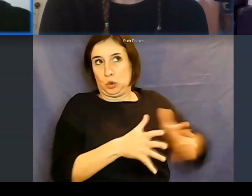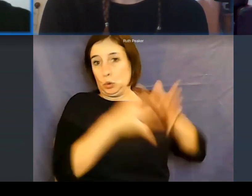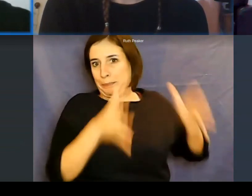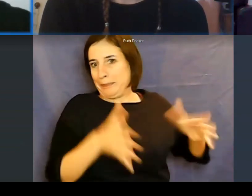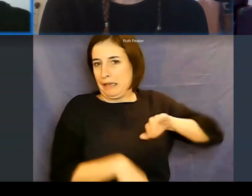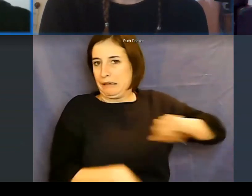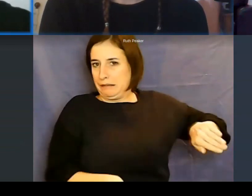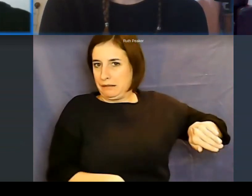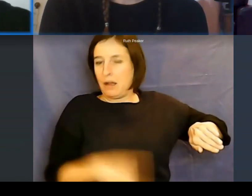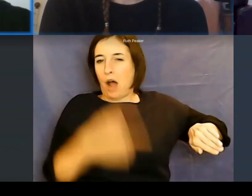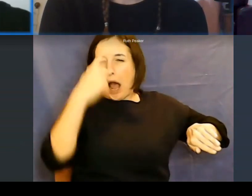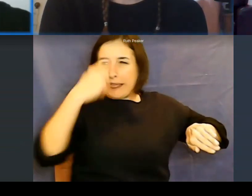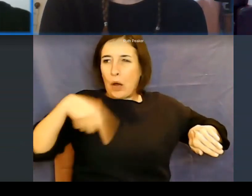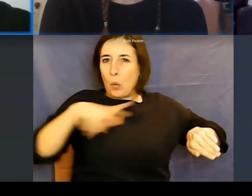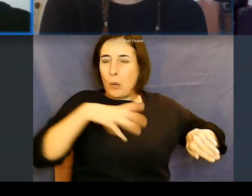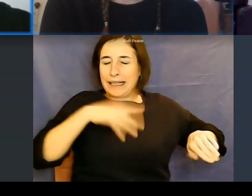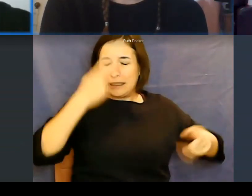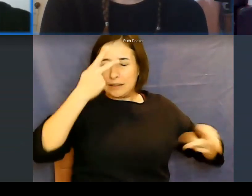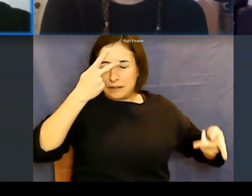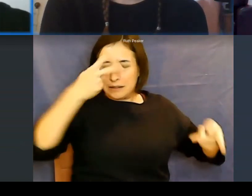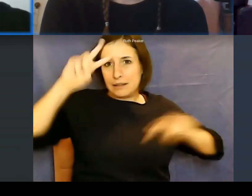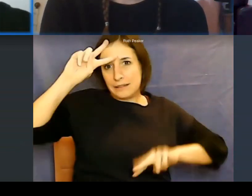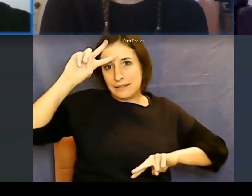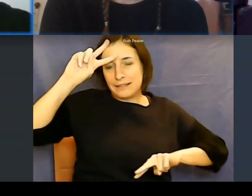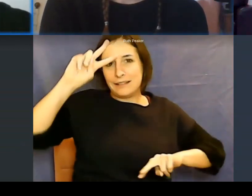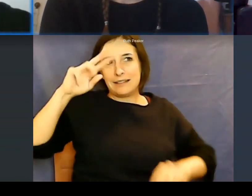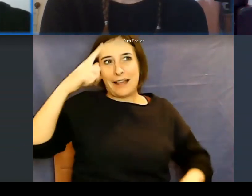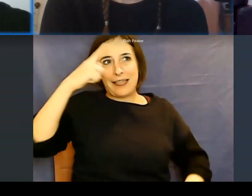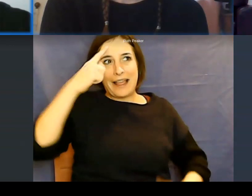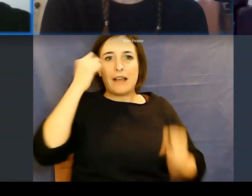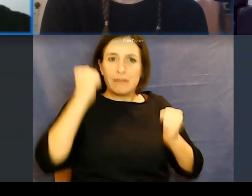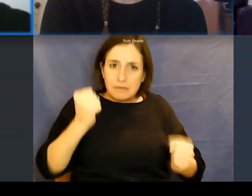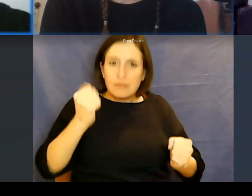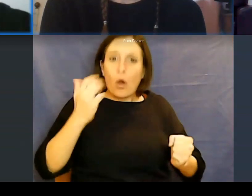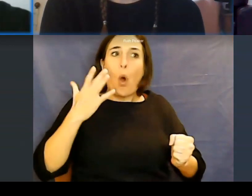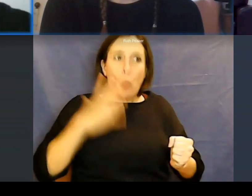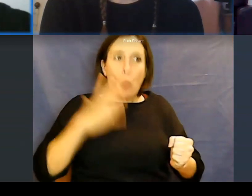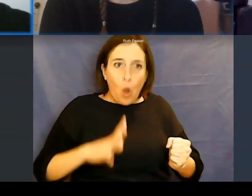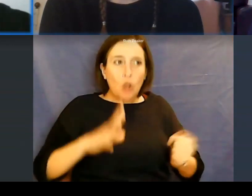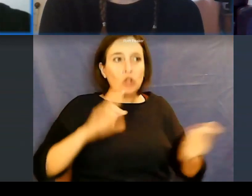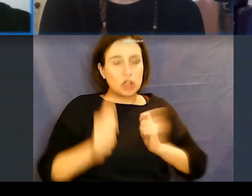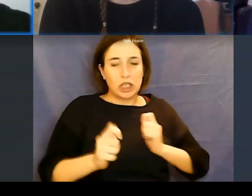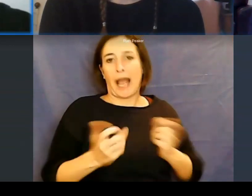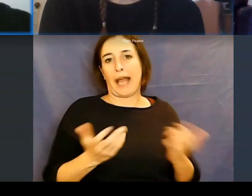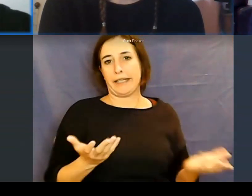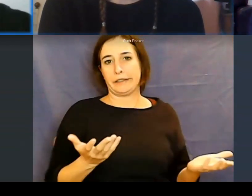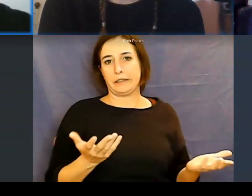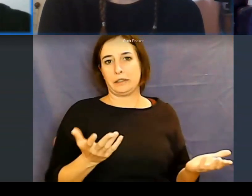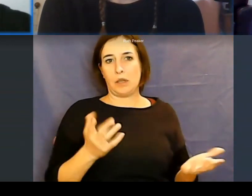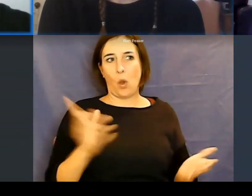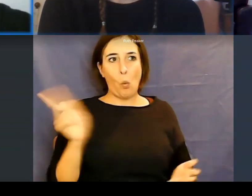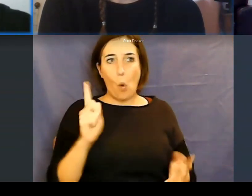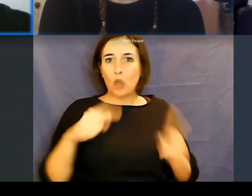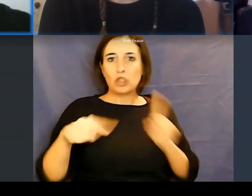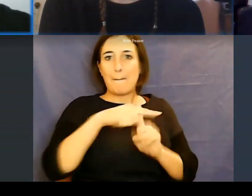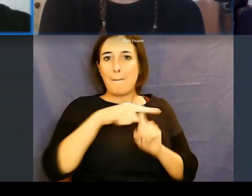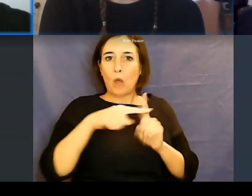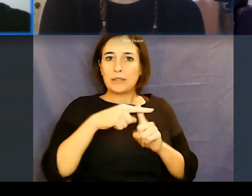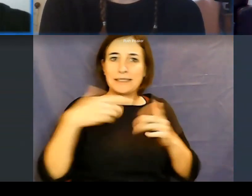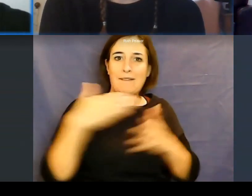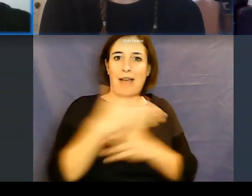this is something we want to make a difference. We will do what is our positive action intervention that's going to do something